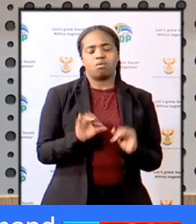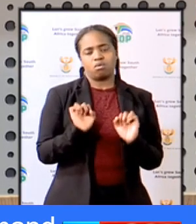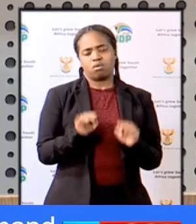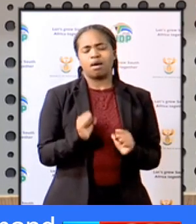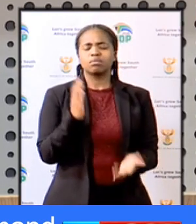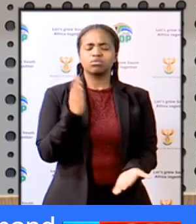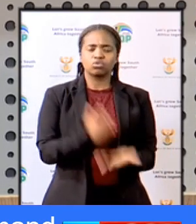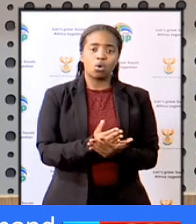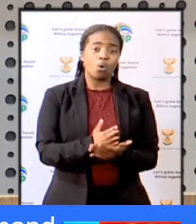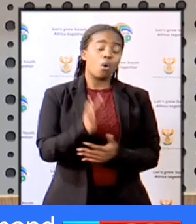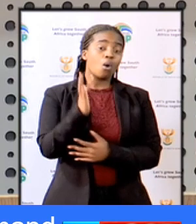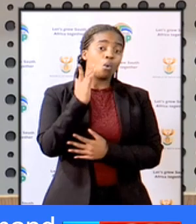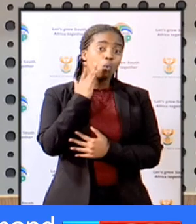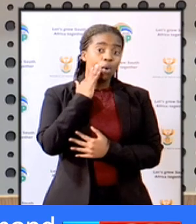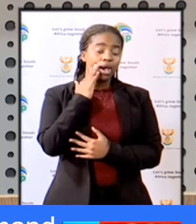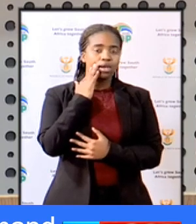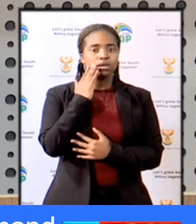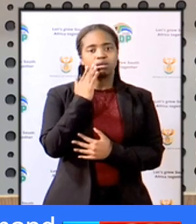sure as and when he